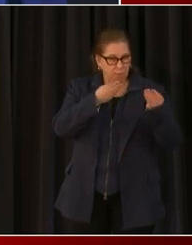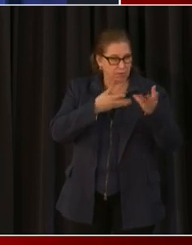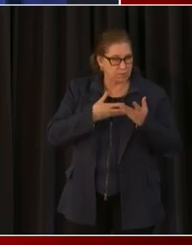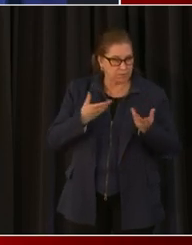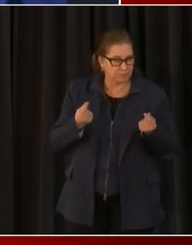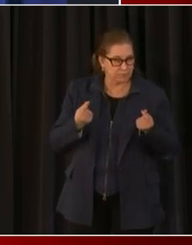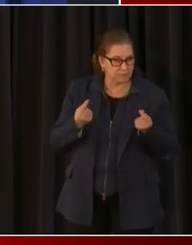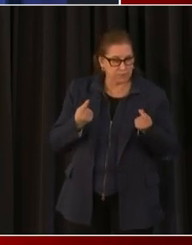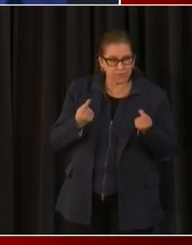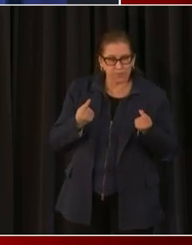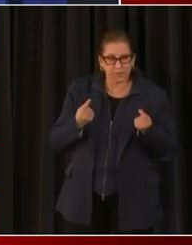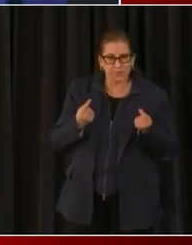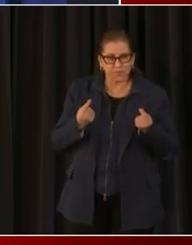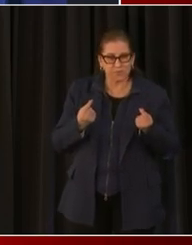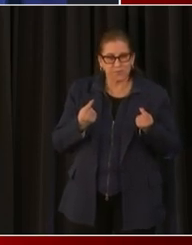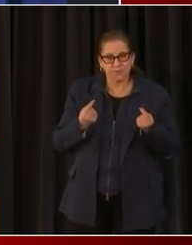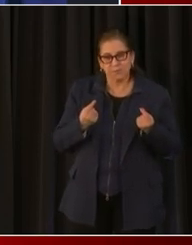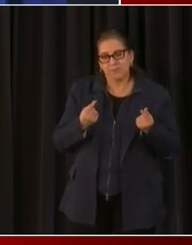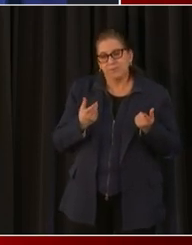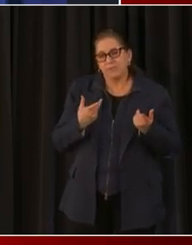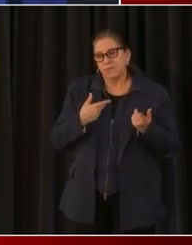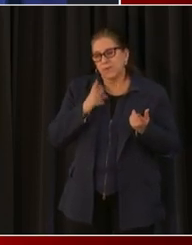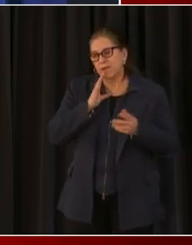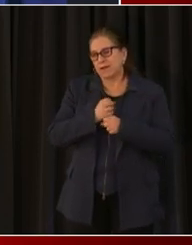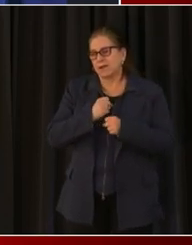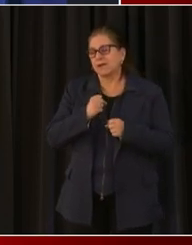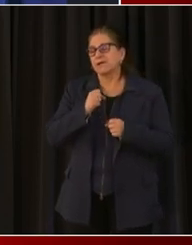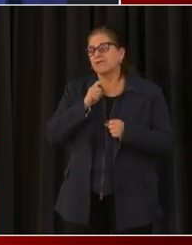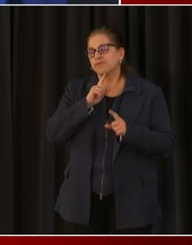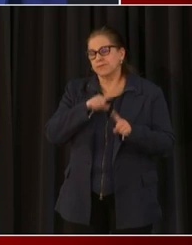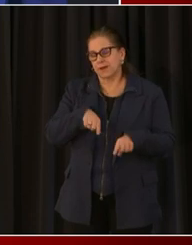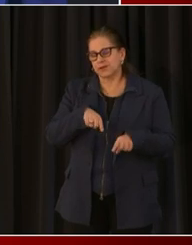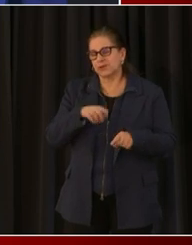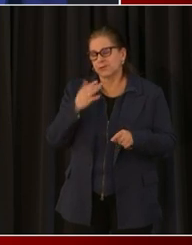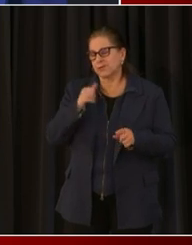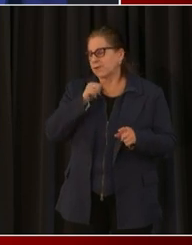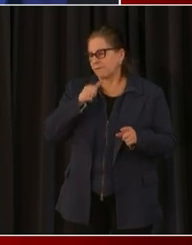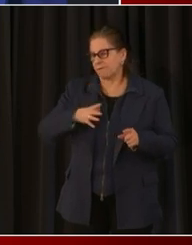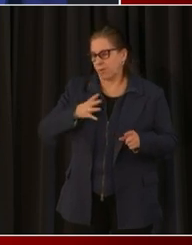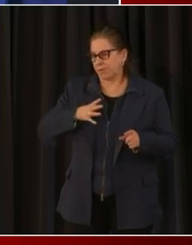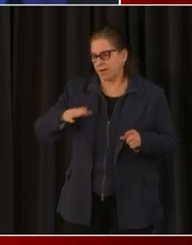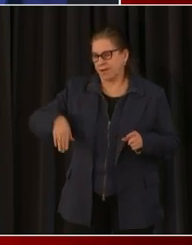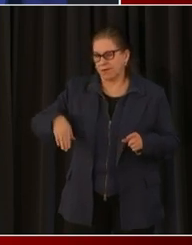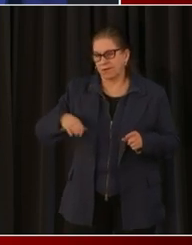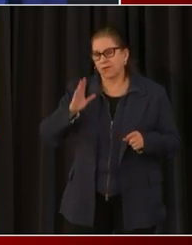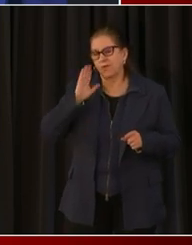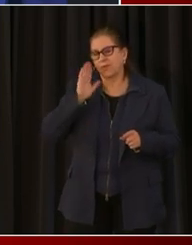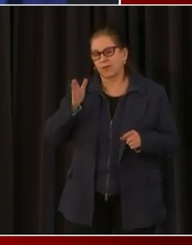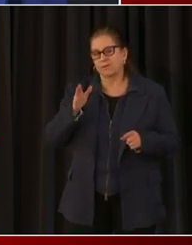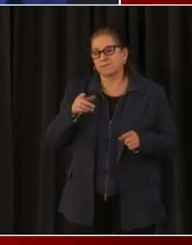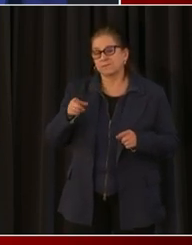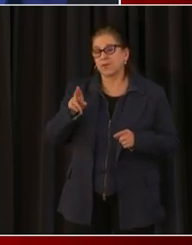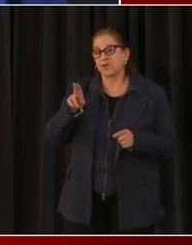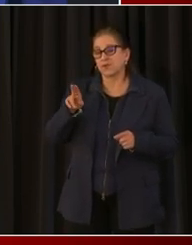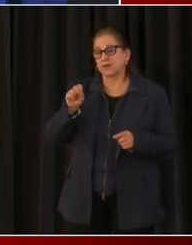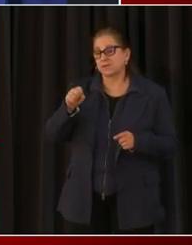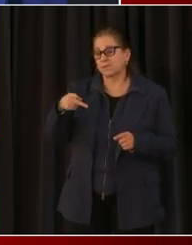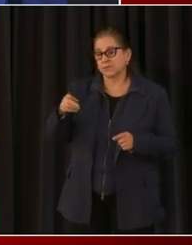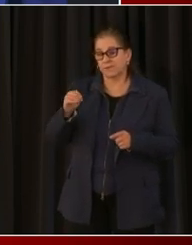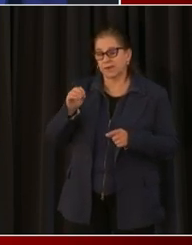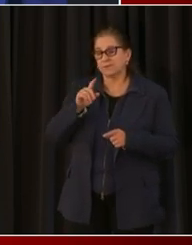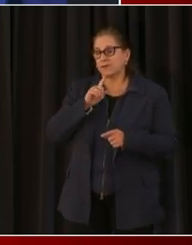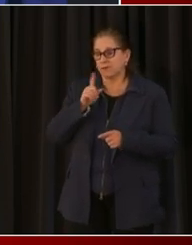than the informal response that we received. So you'll note that the postal workers are included in the